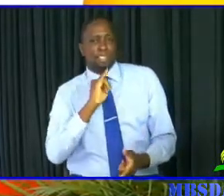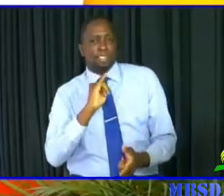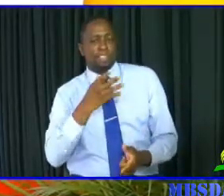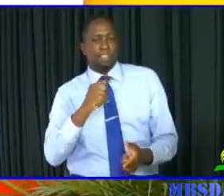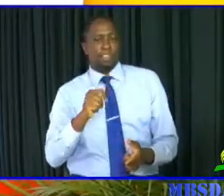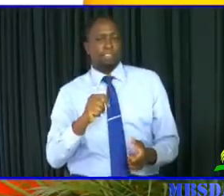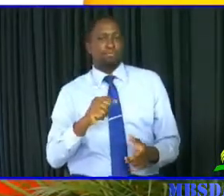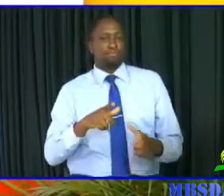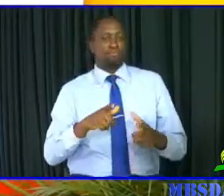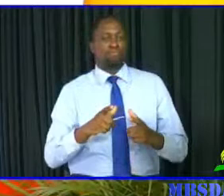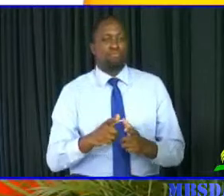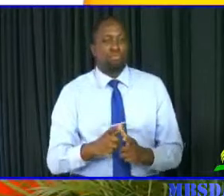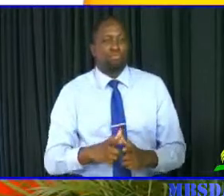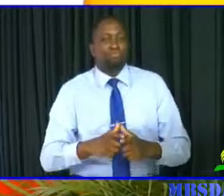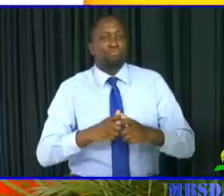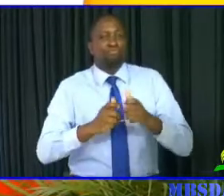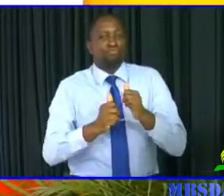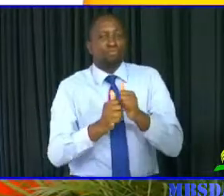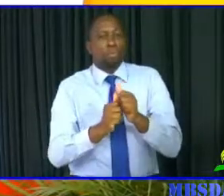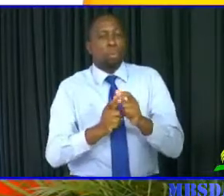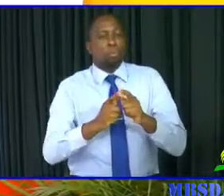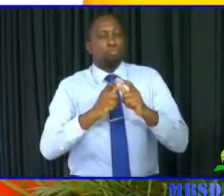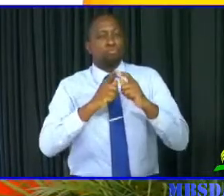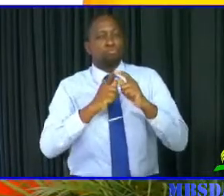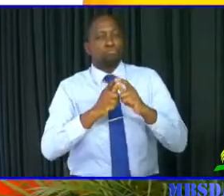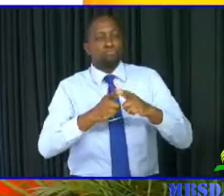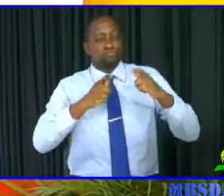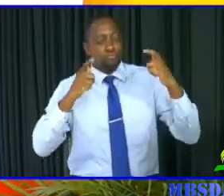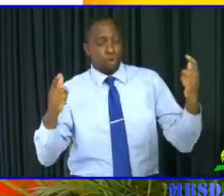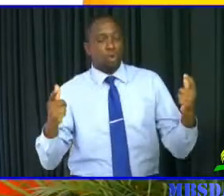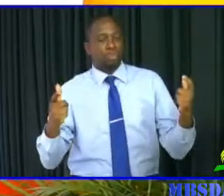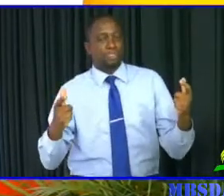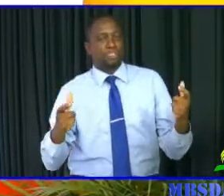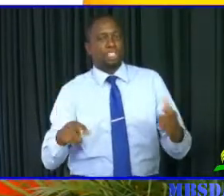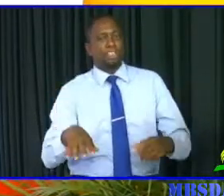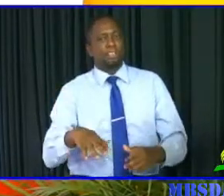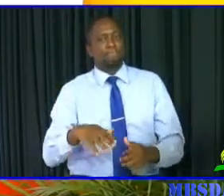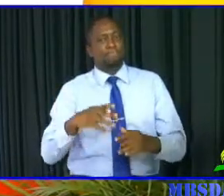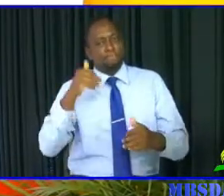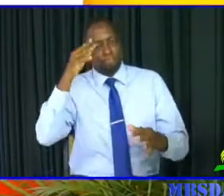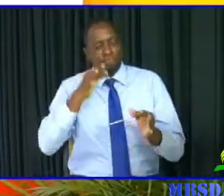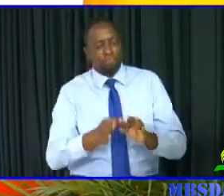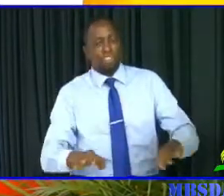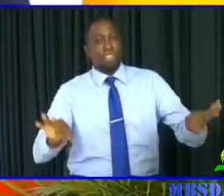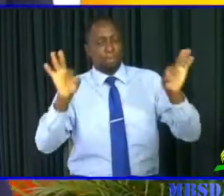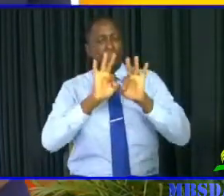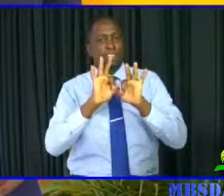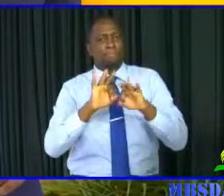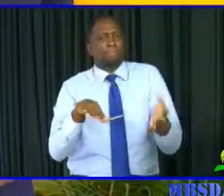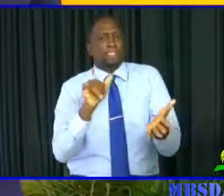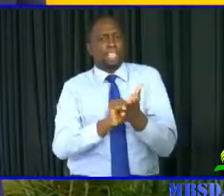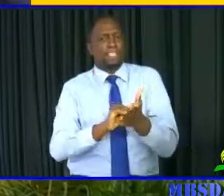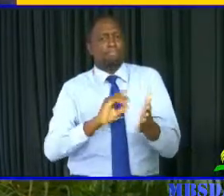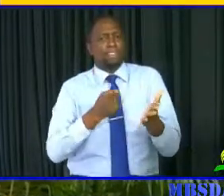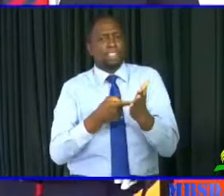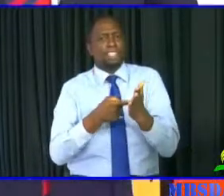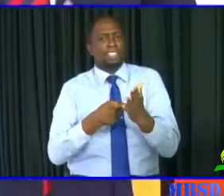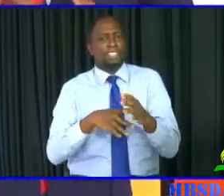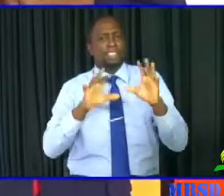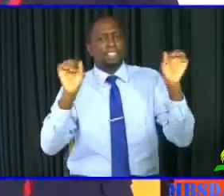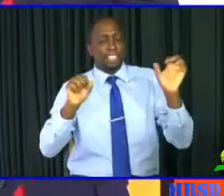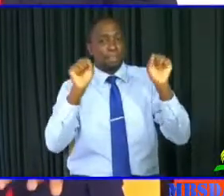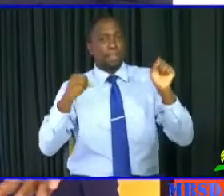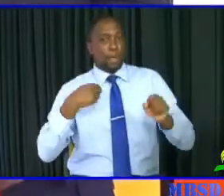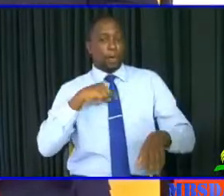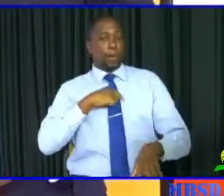most important. It's the most important that come this Sabbath, we will be having